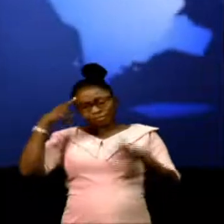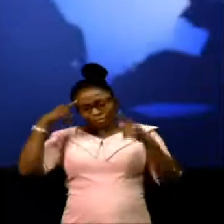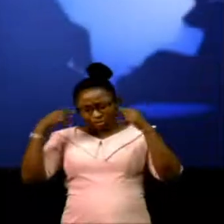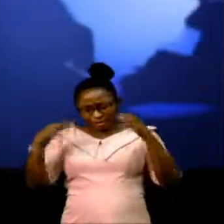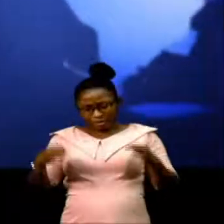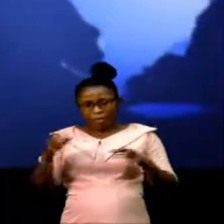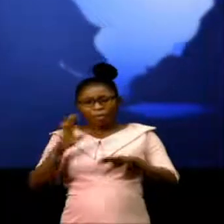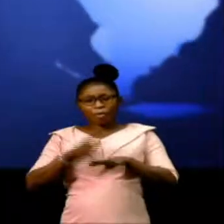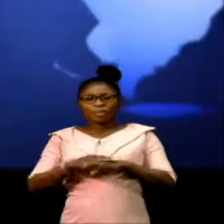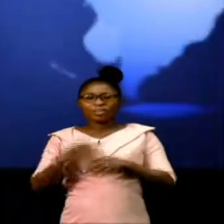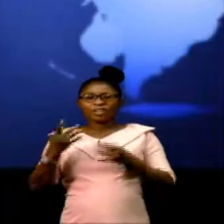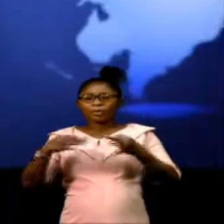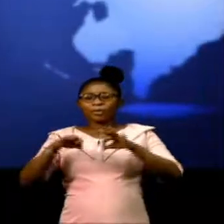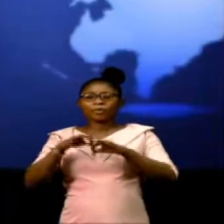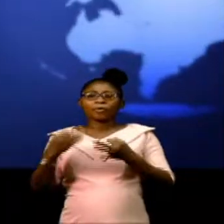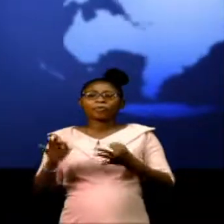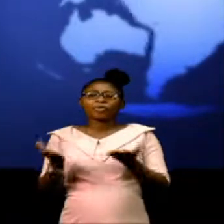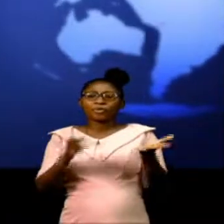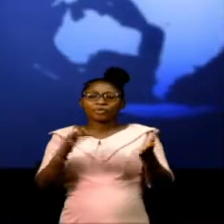significance of the death of Christ.